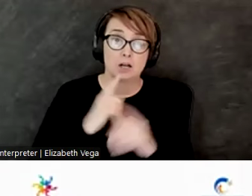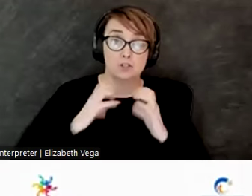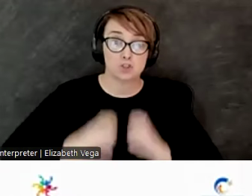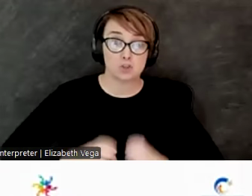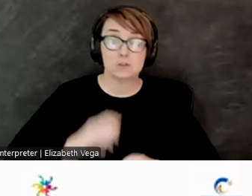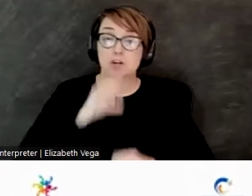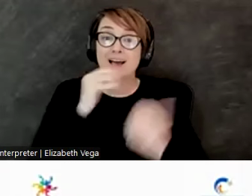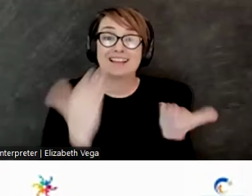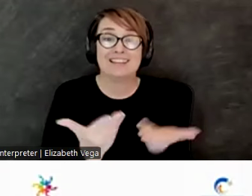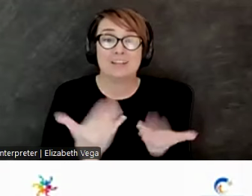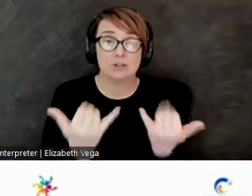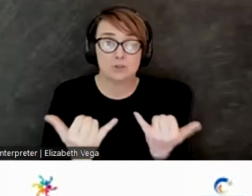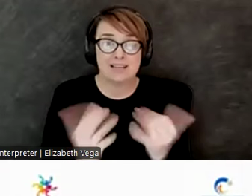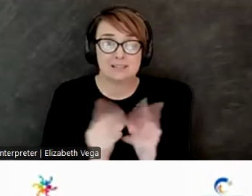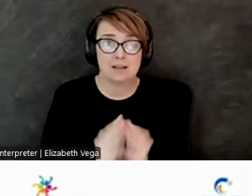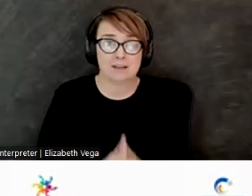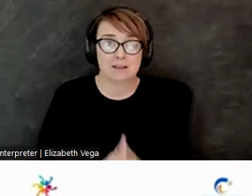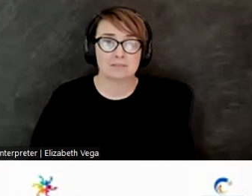though.